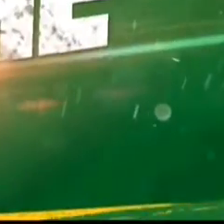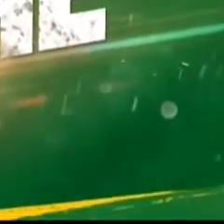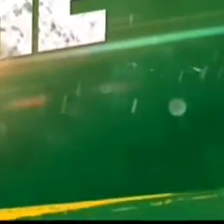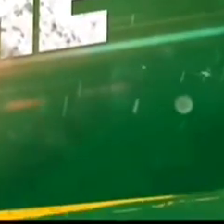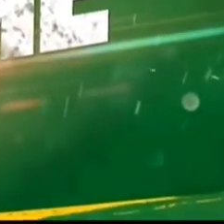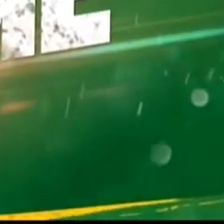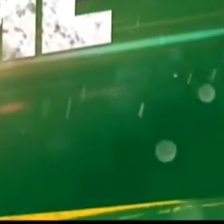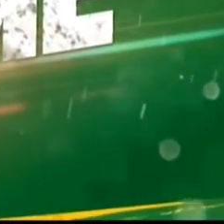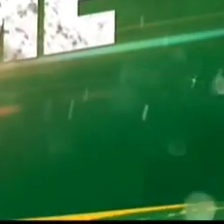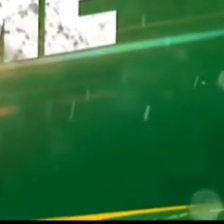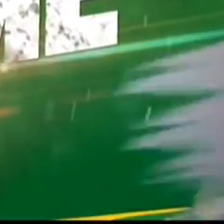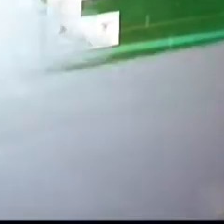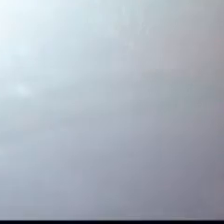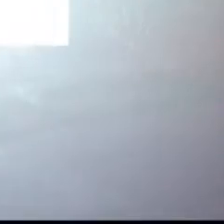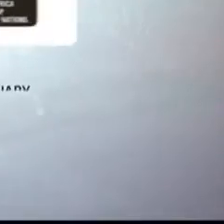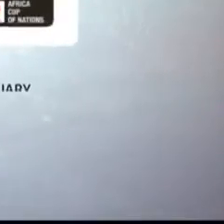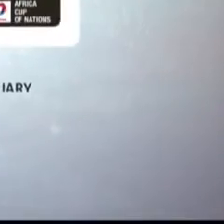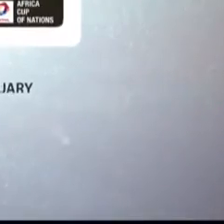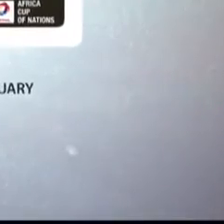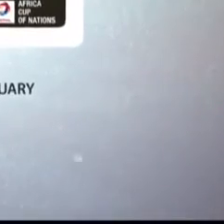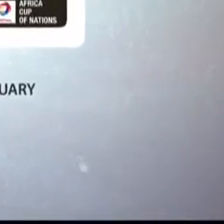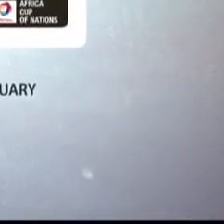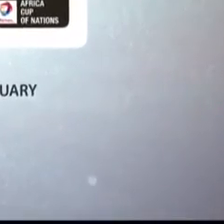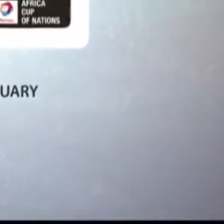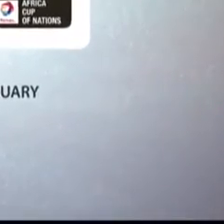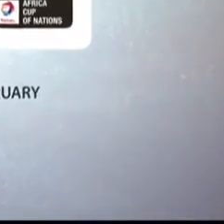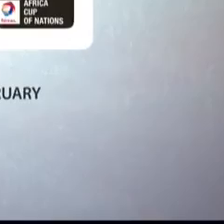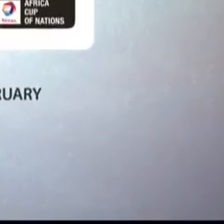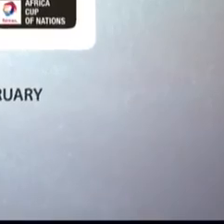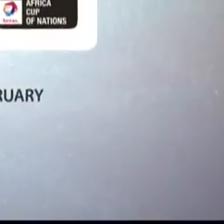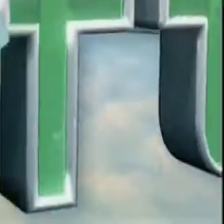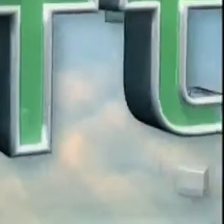sure. Hey, hey, Africa.